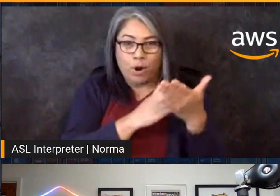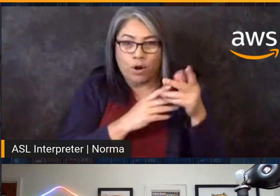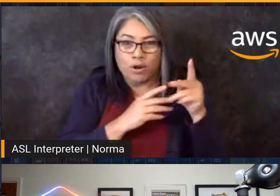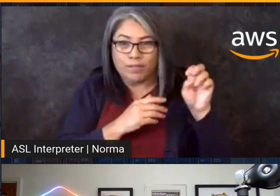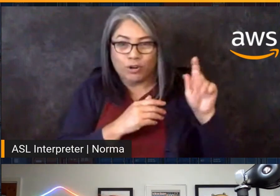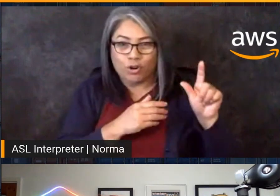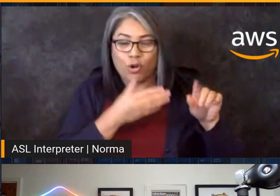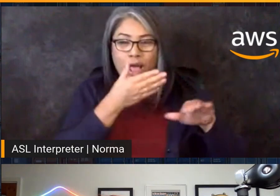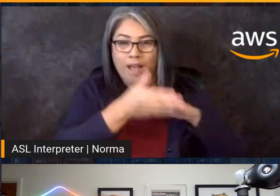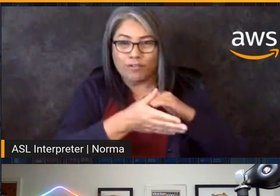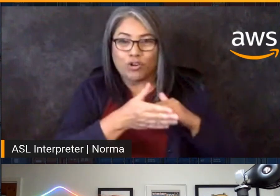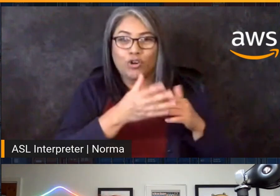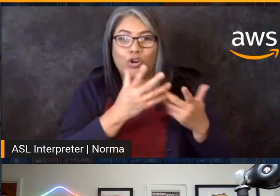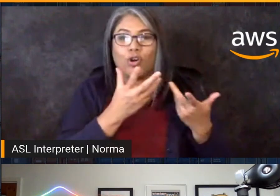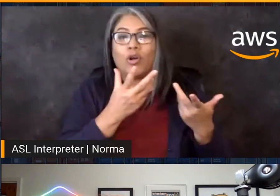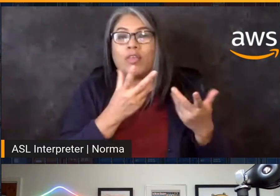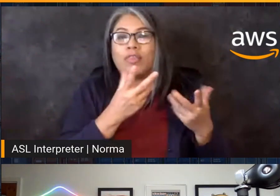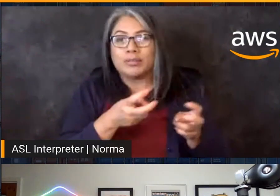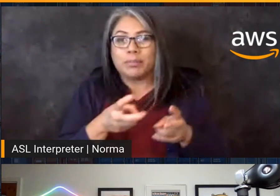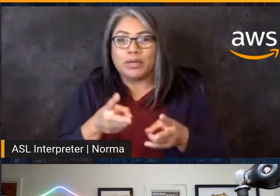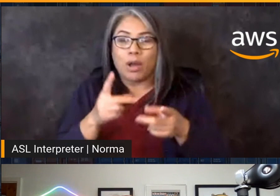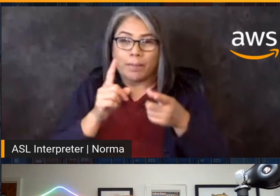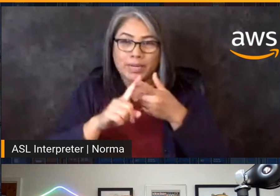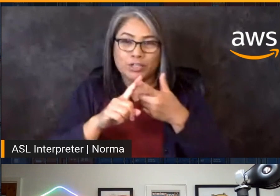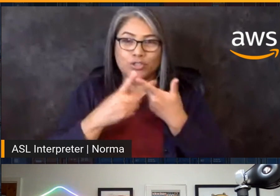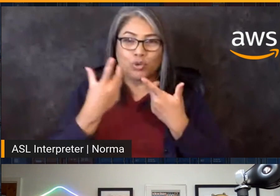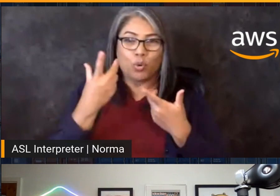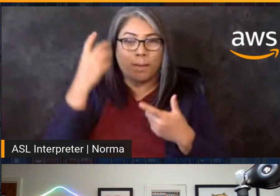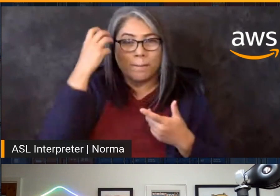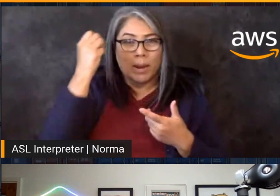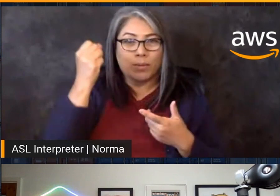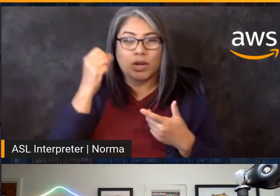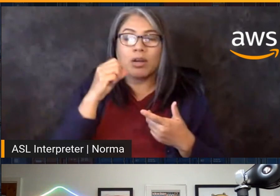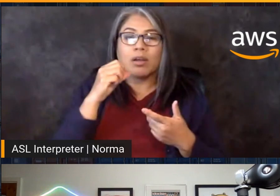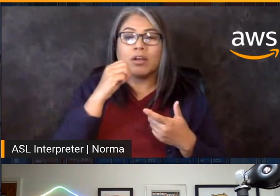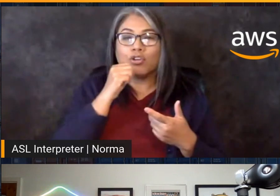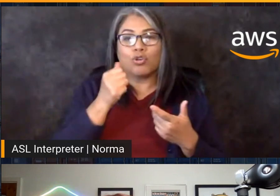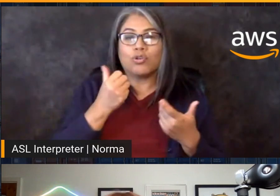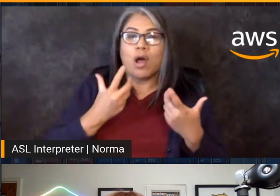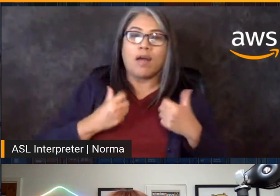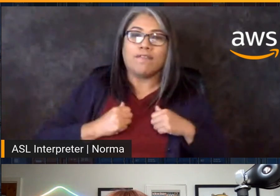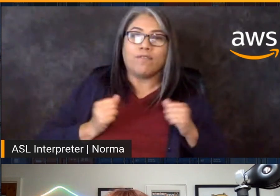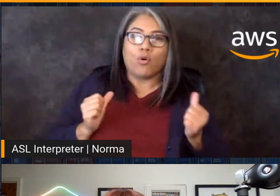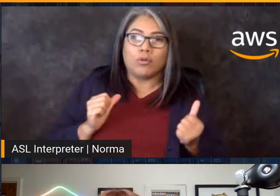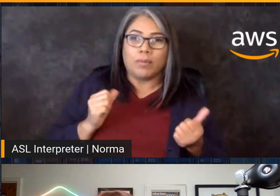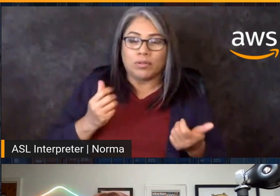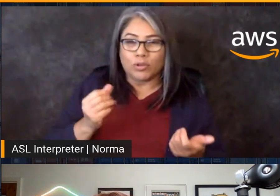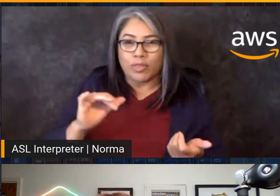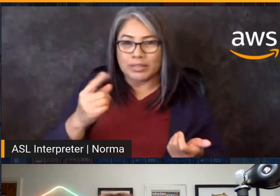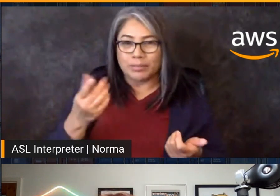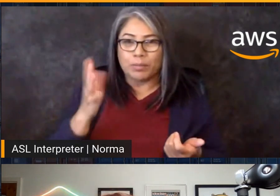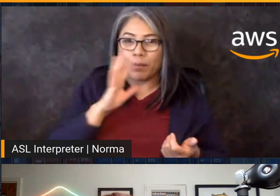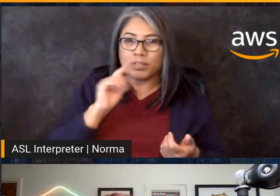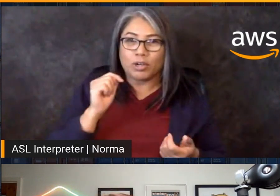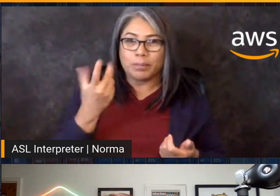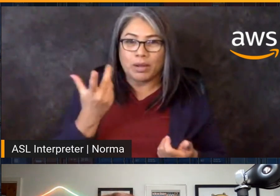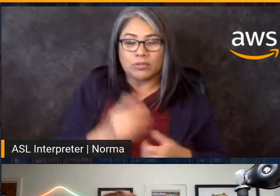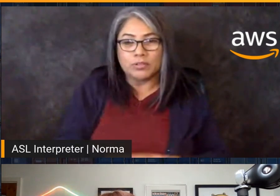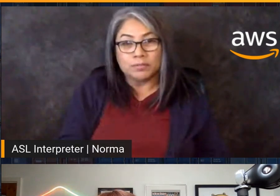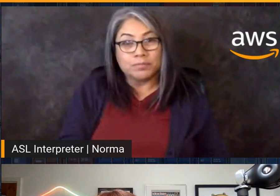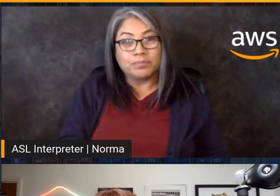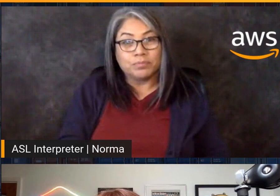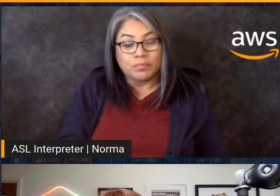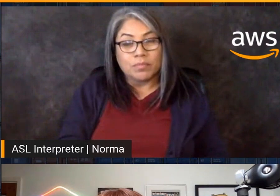been copied into kernel memory, you're not vulnerable. So that's something I'm going to be talking about on